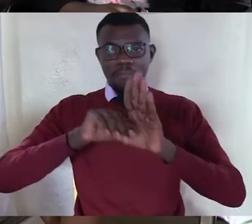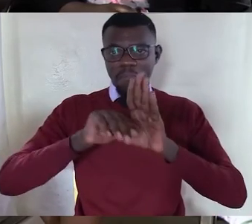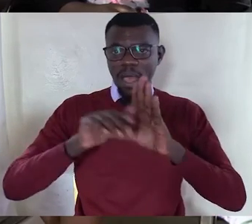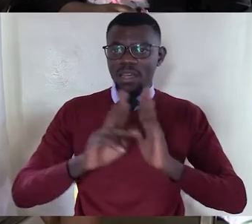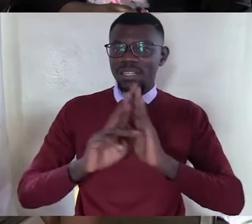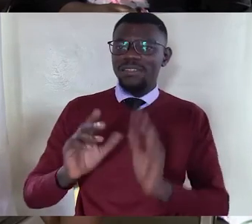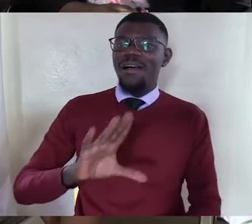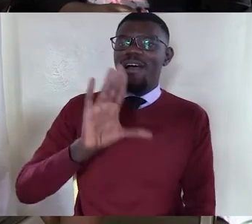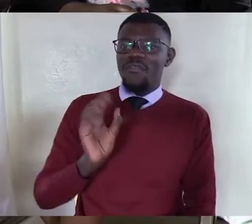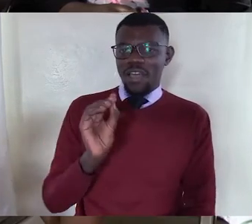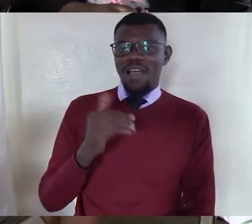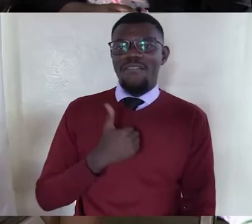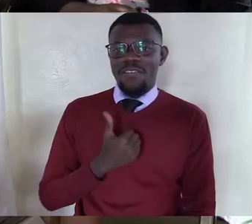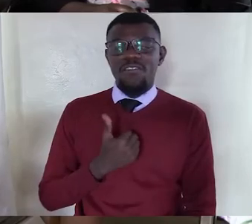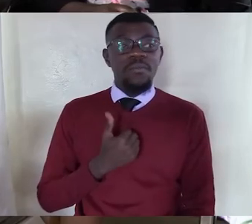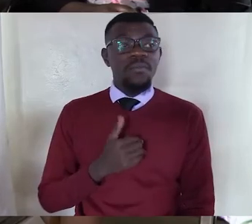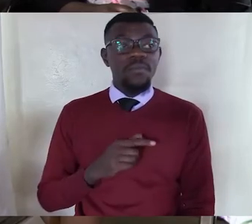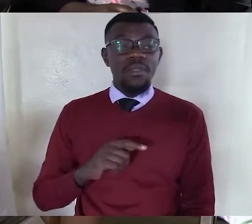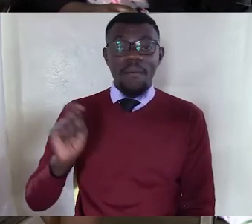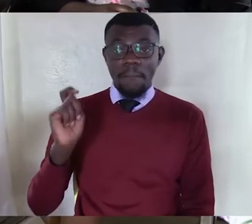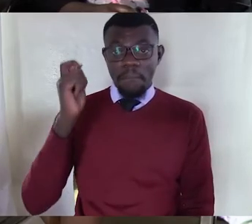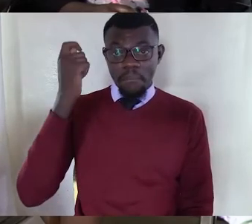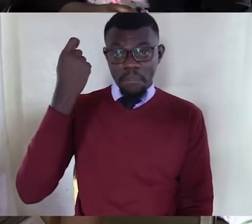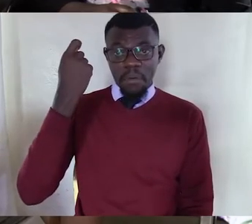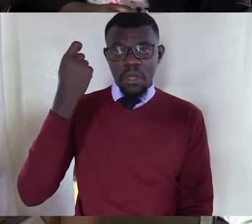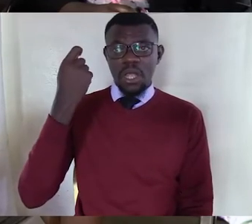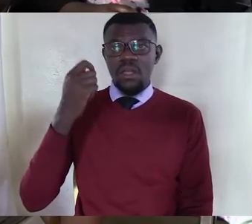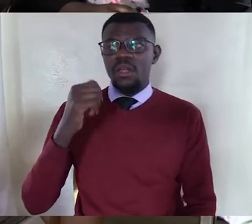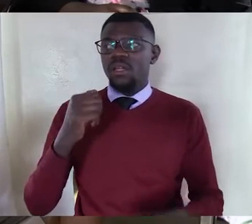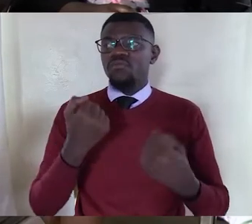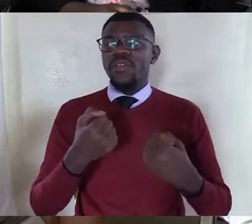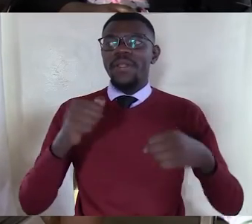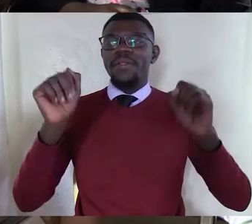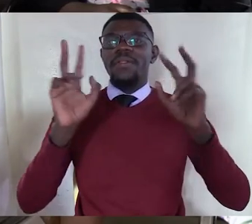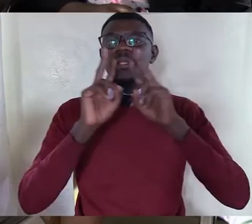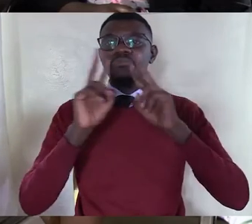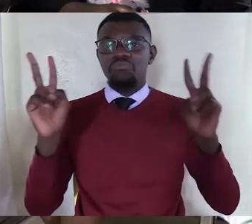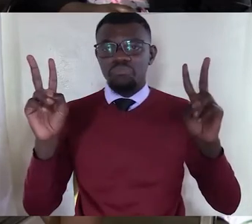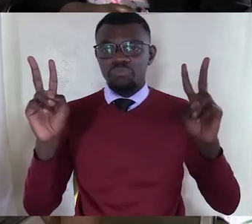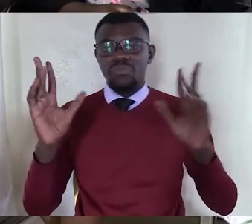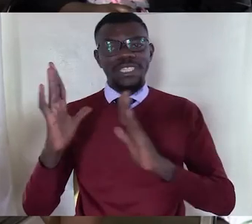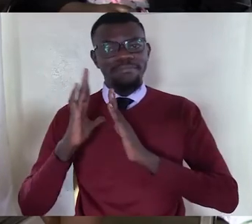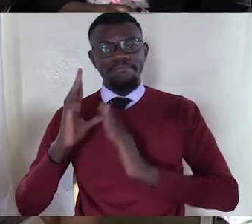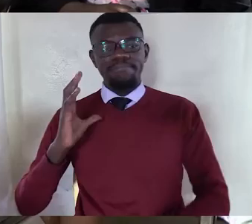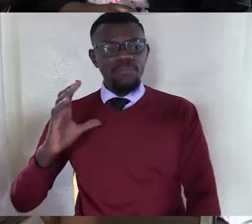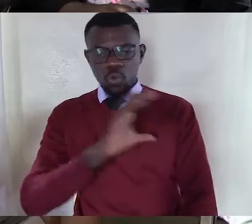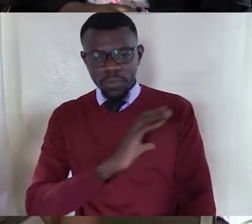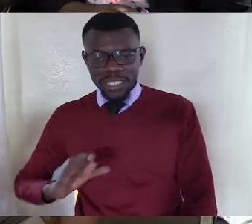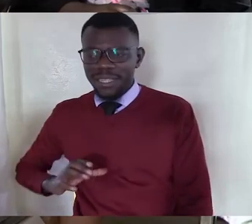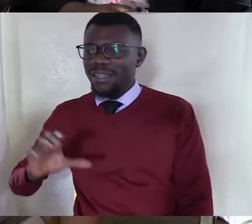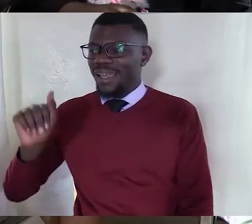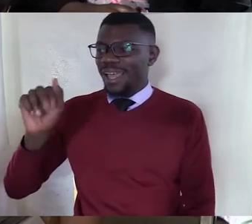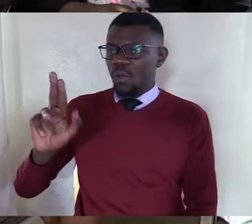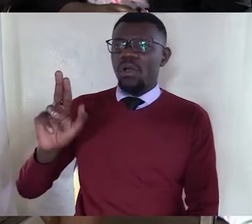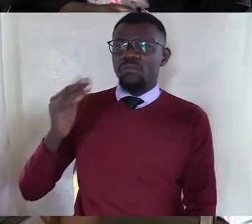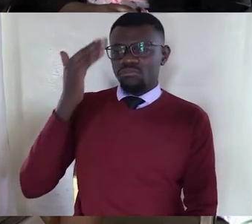of so you can see that they have an international stage to which they speak their narrative. We must have a